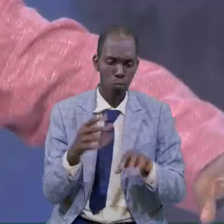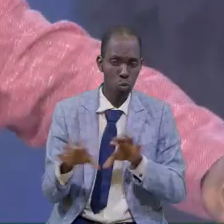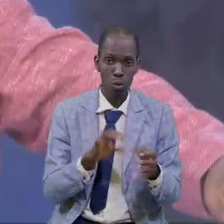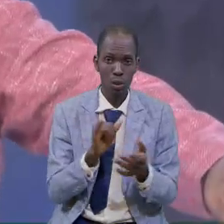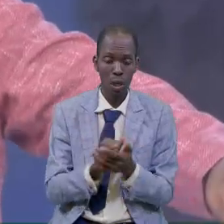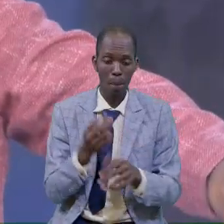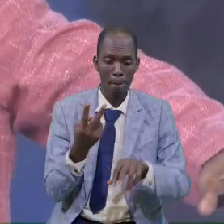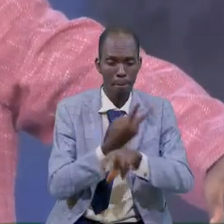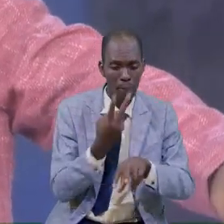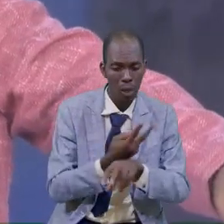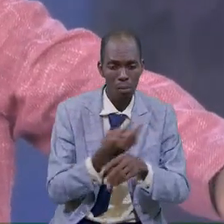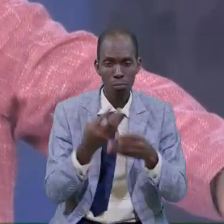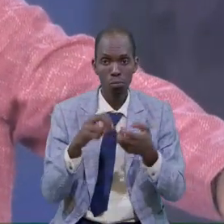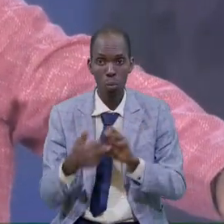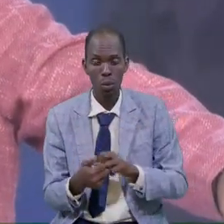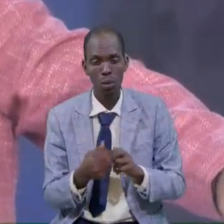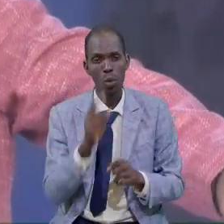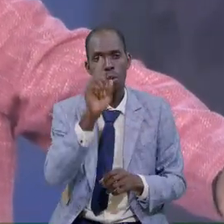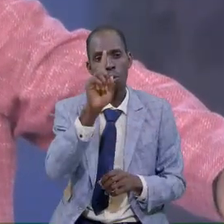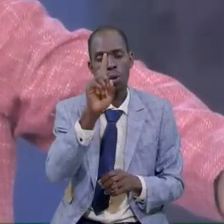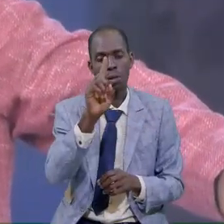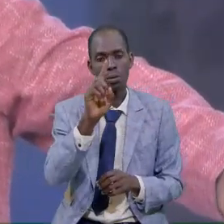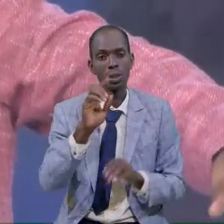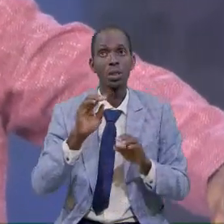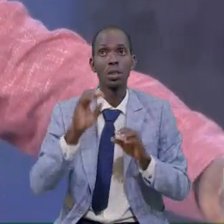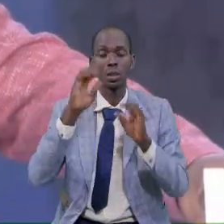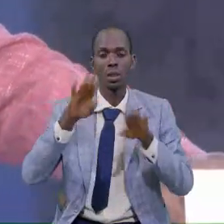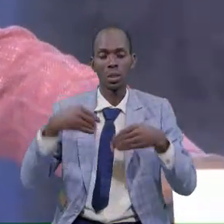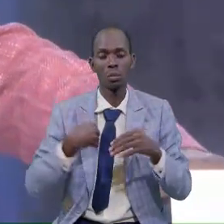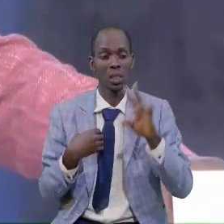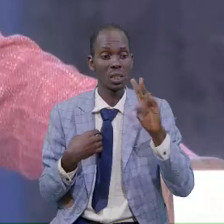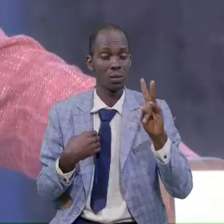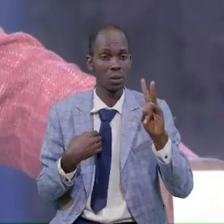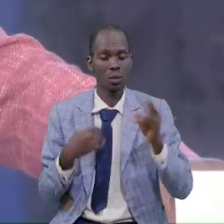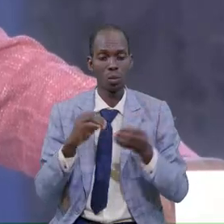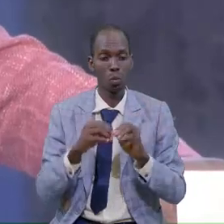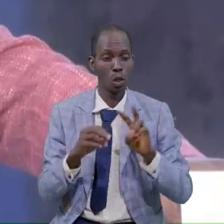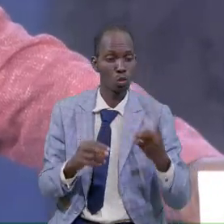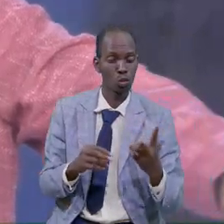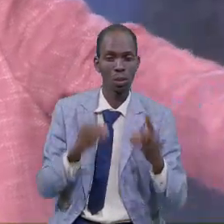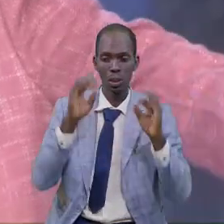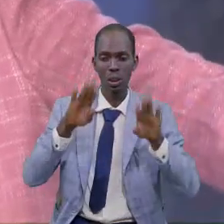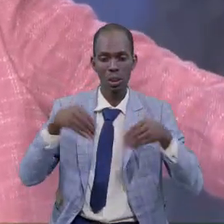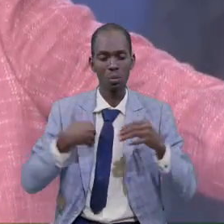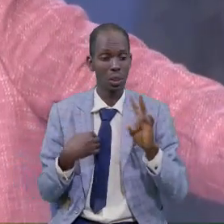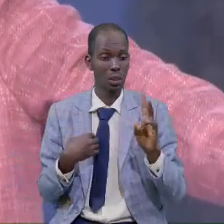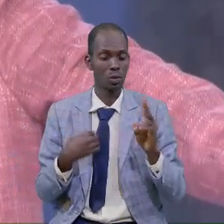one, he gave me 17. Number two, he gave me 17. Number three, he gave me 17.